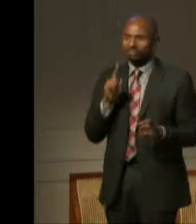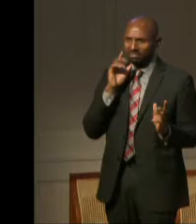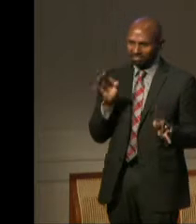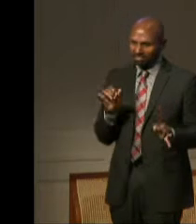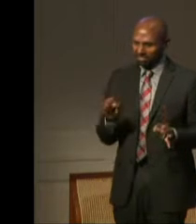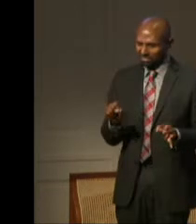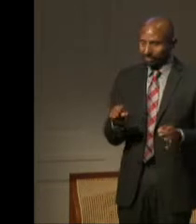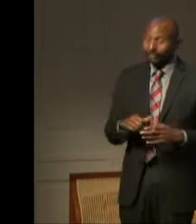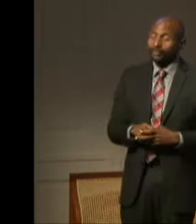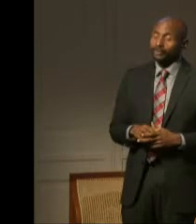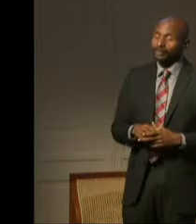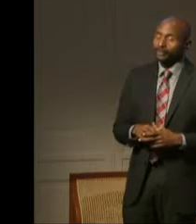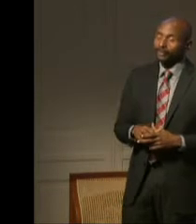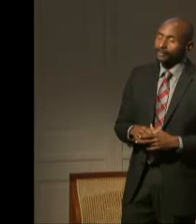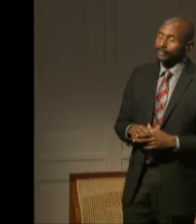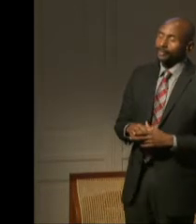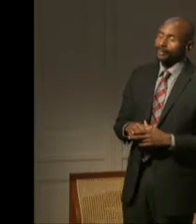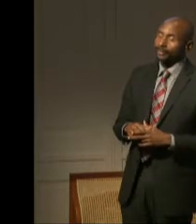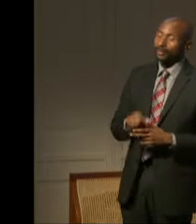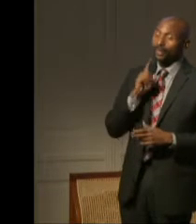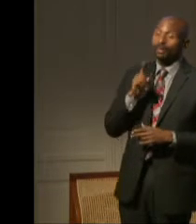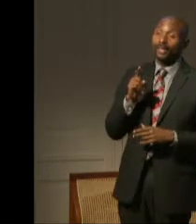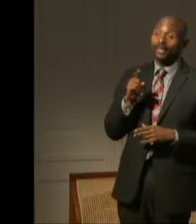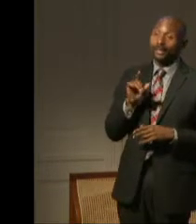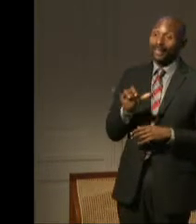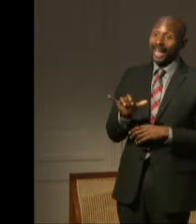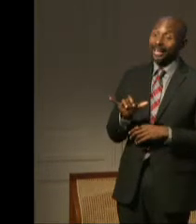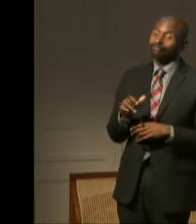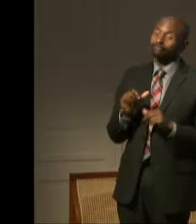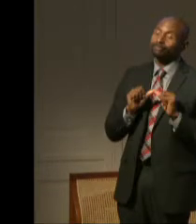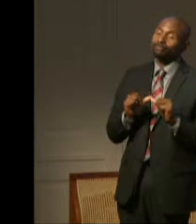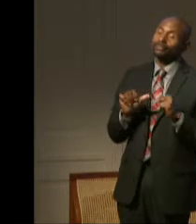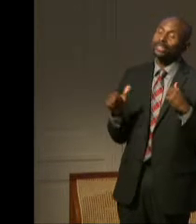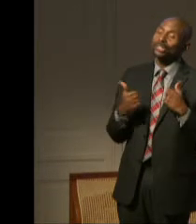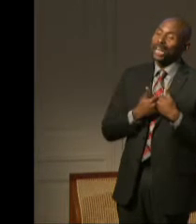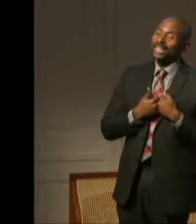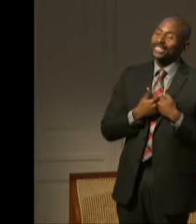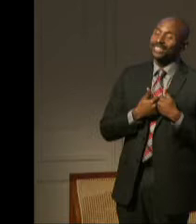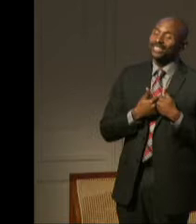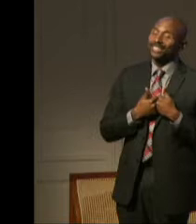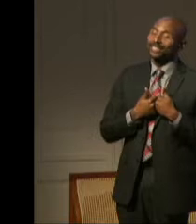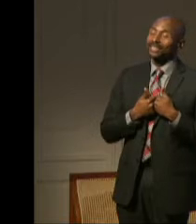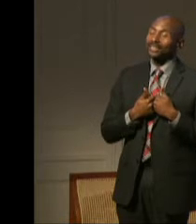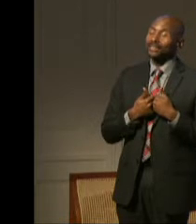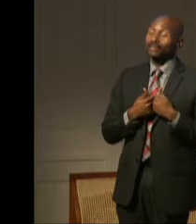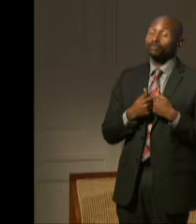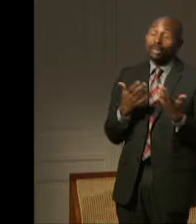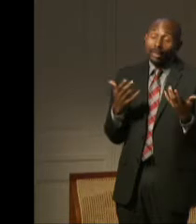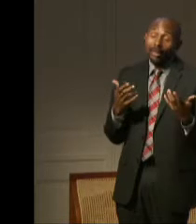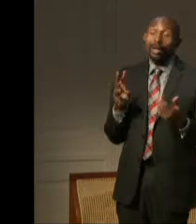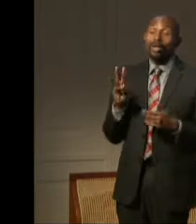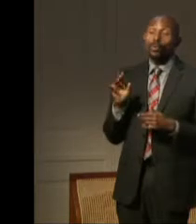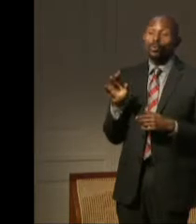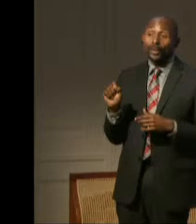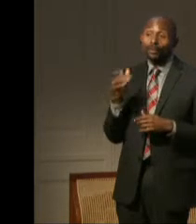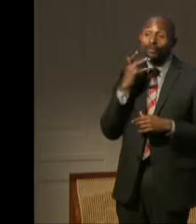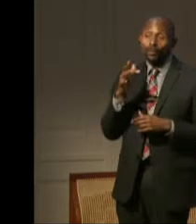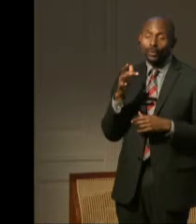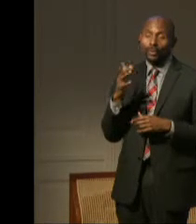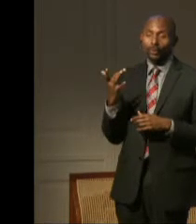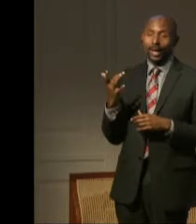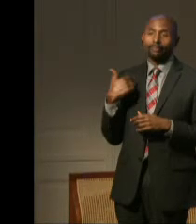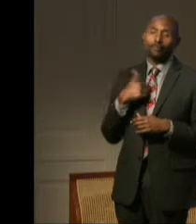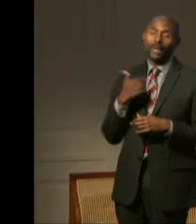certainly. It's an ongoing challenge. We are very fortunate in that Williams has a